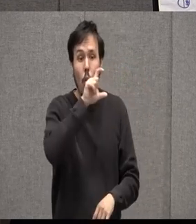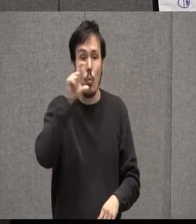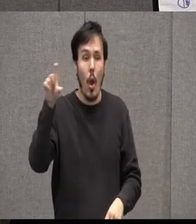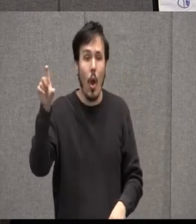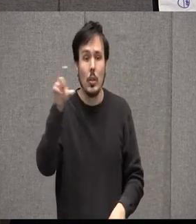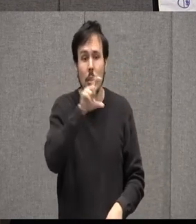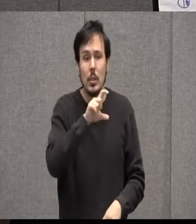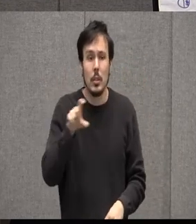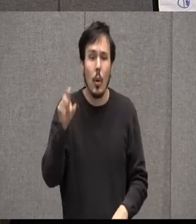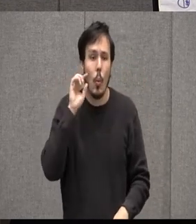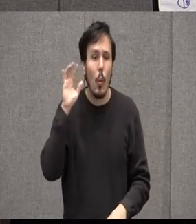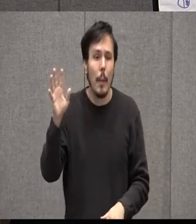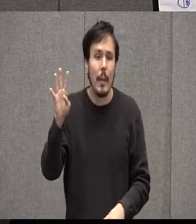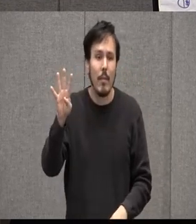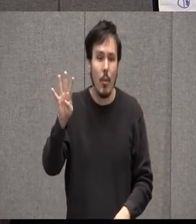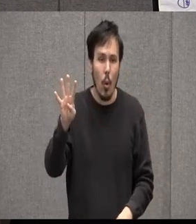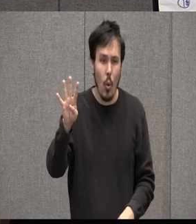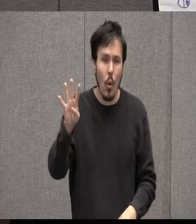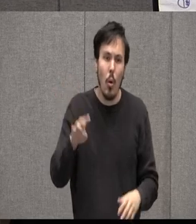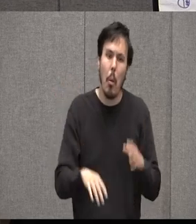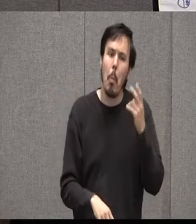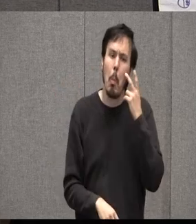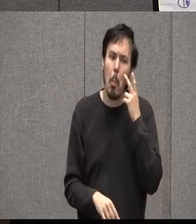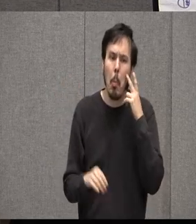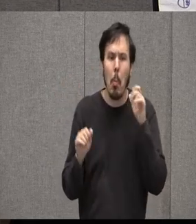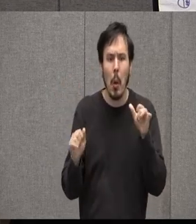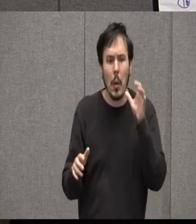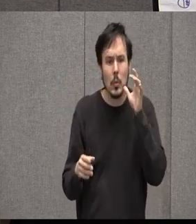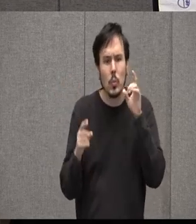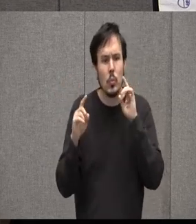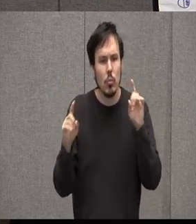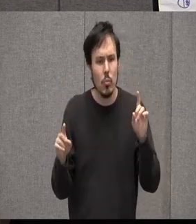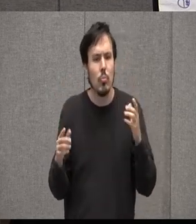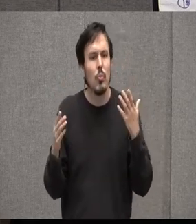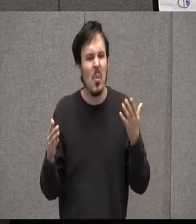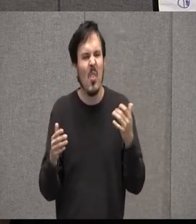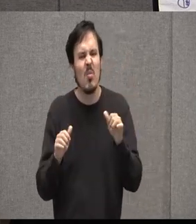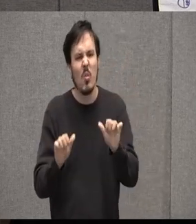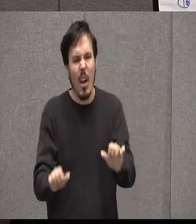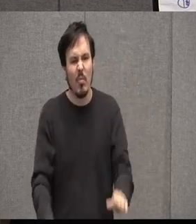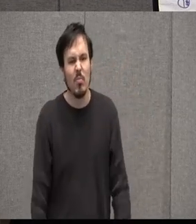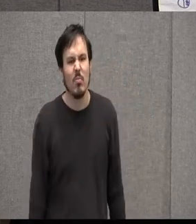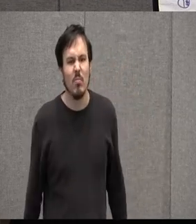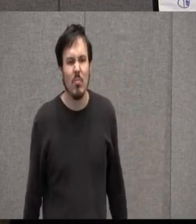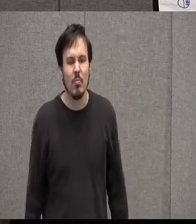Okay, let's see, that looks like it might work. So let me go ahead and try that out.